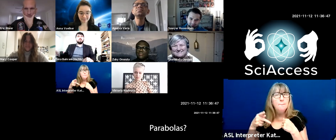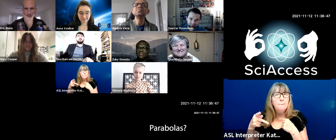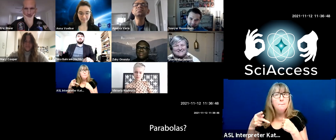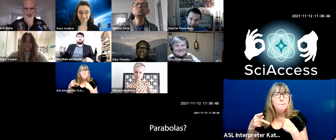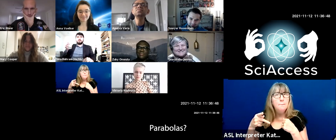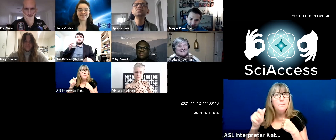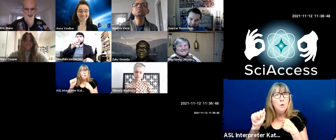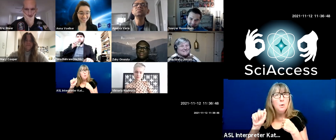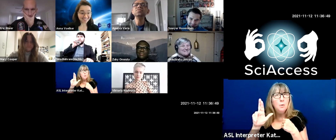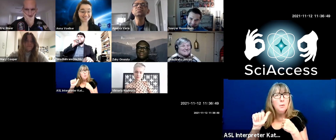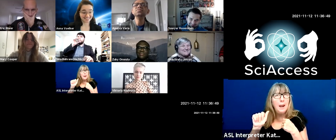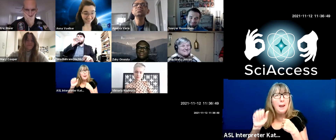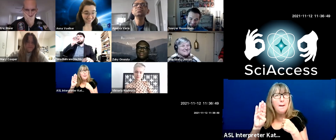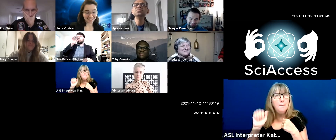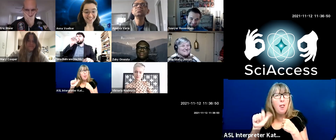parabolas?